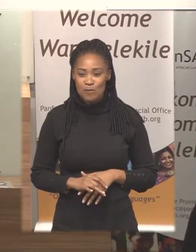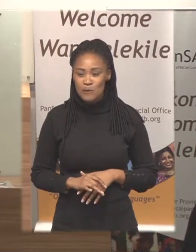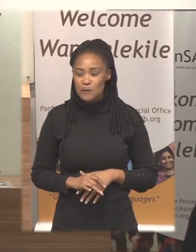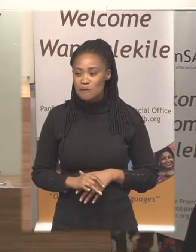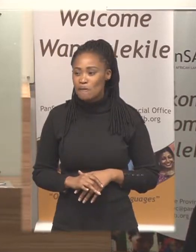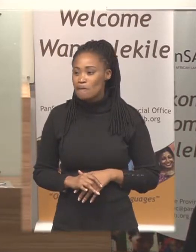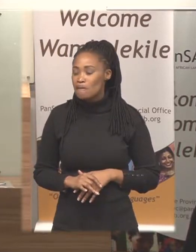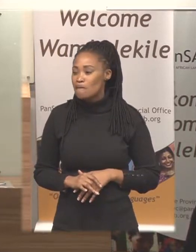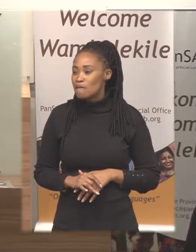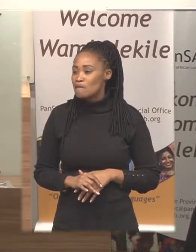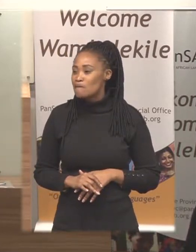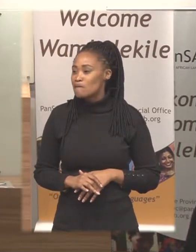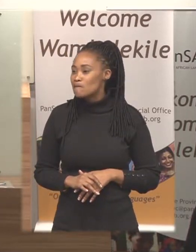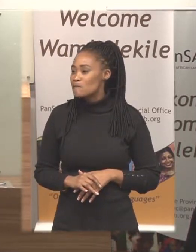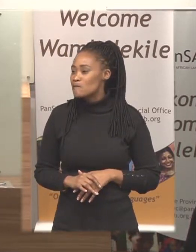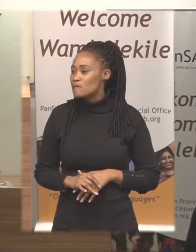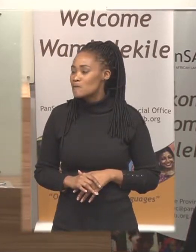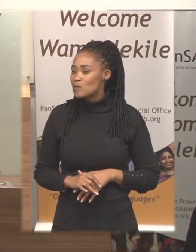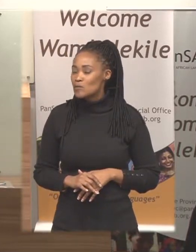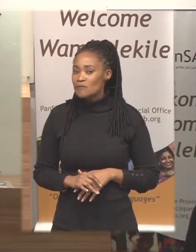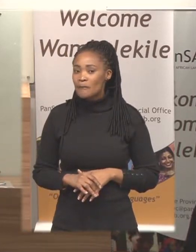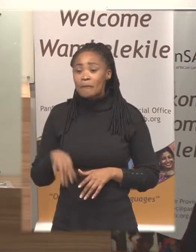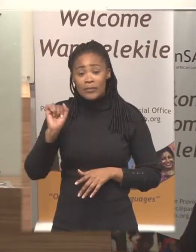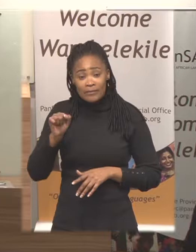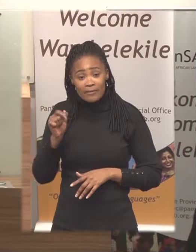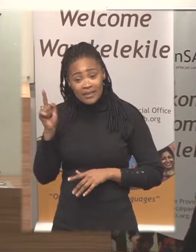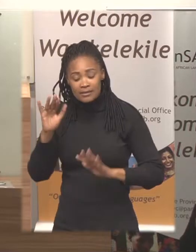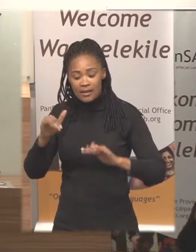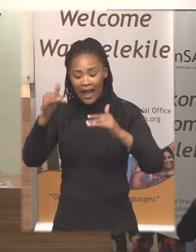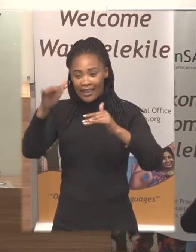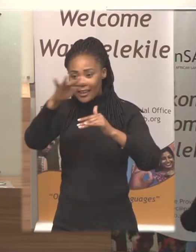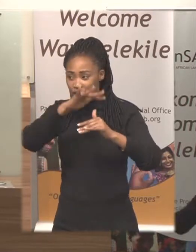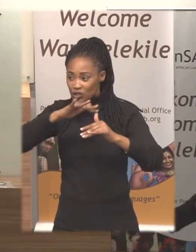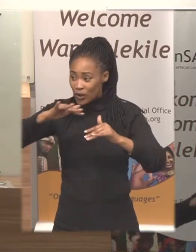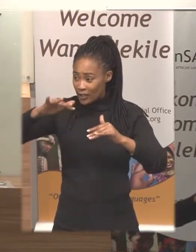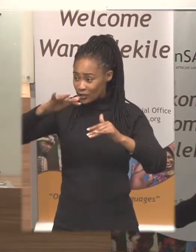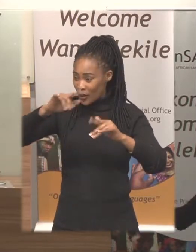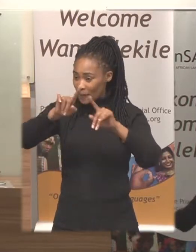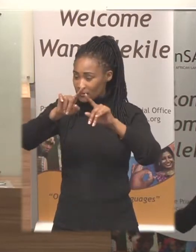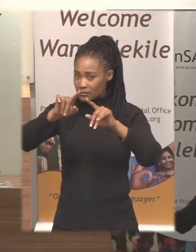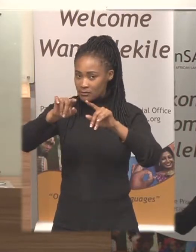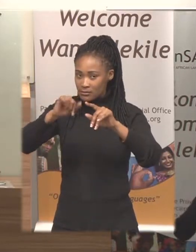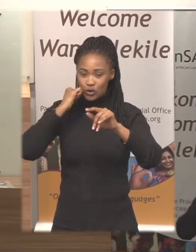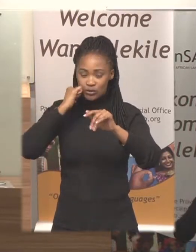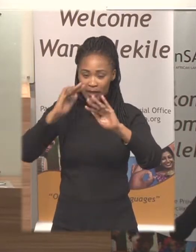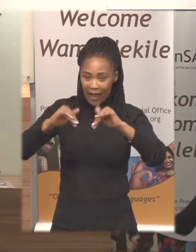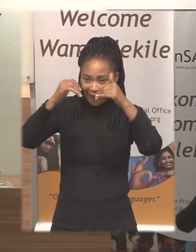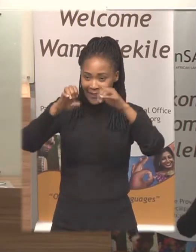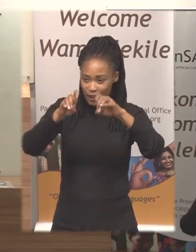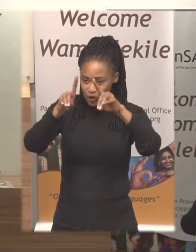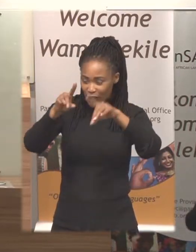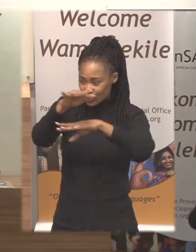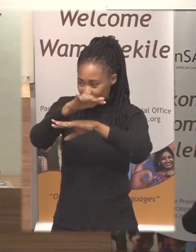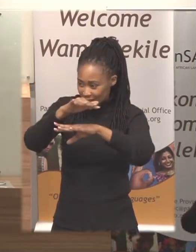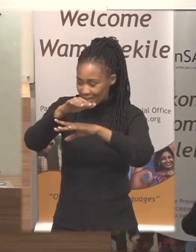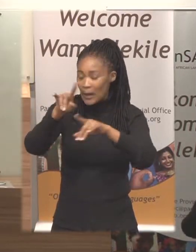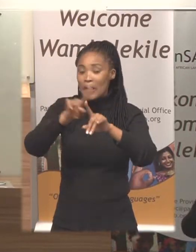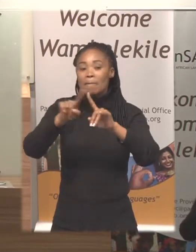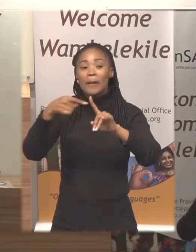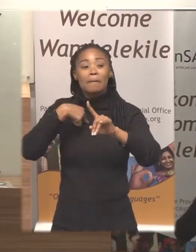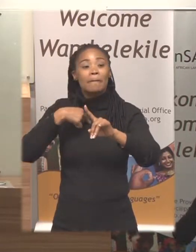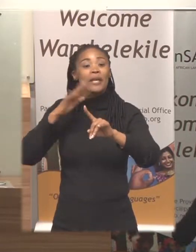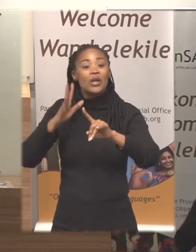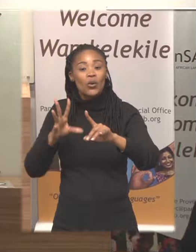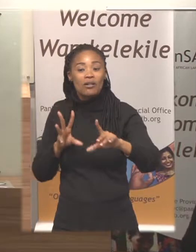And although this is a higher education setting, I will be drawing on data right from grade